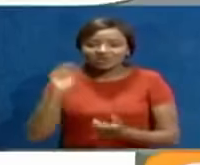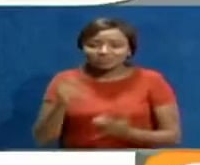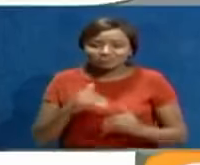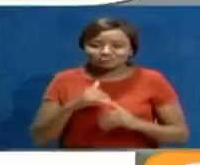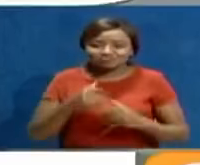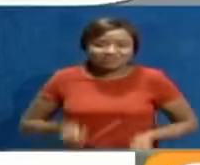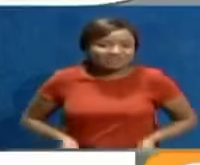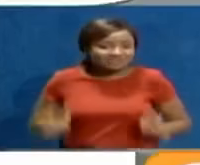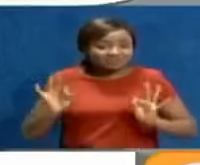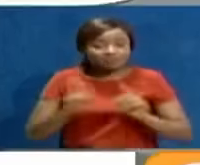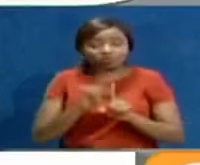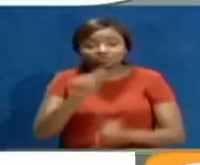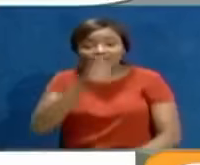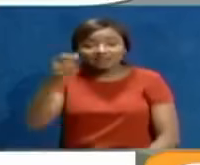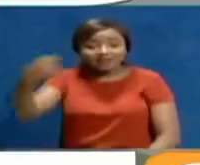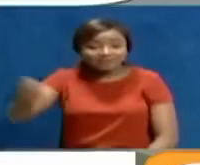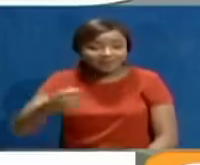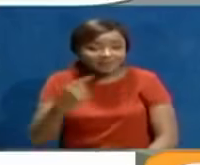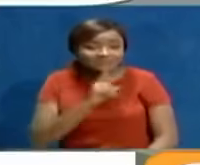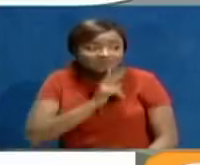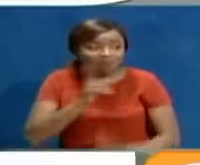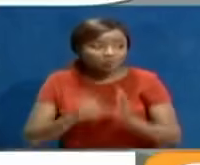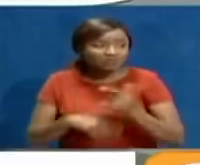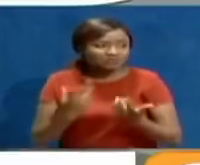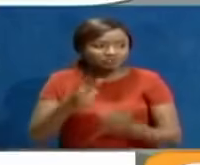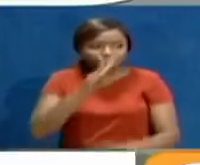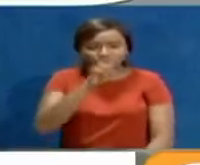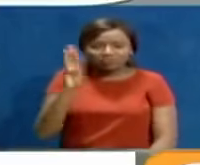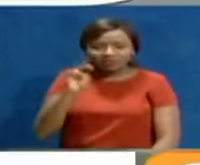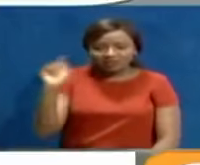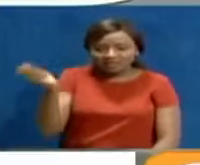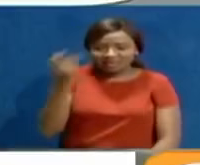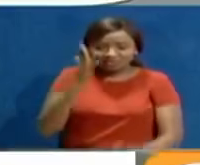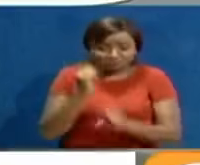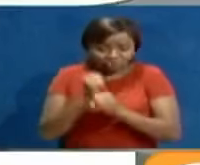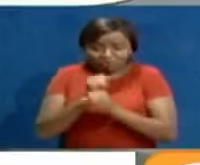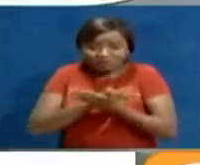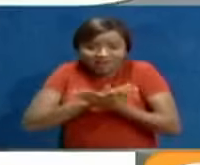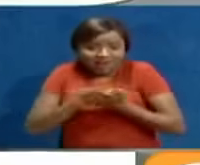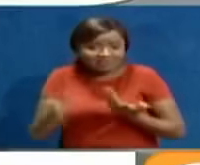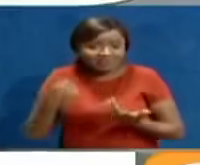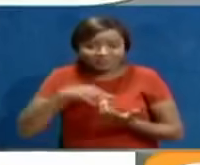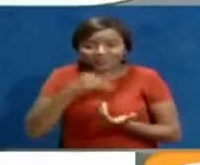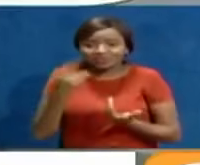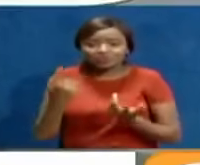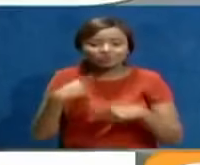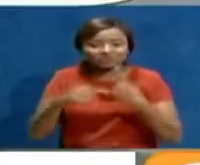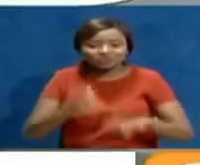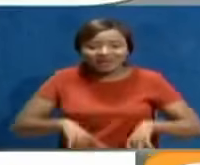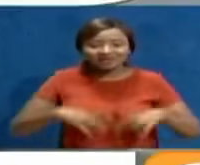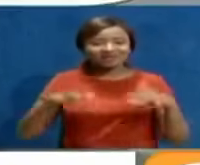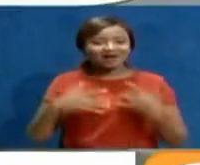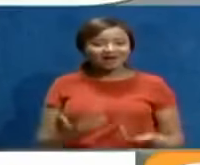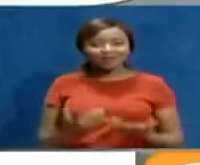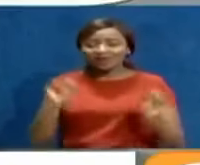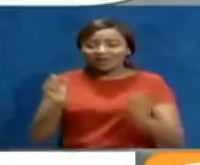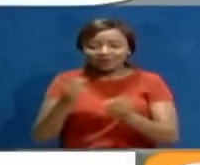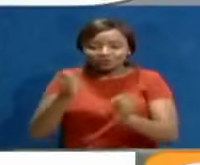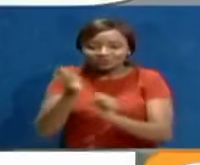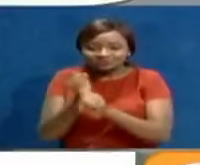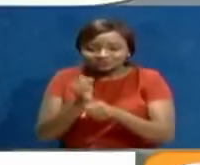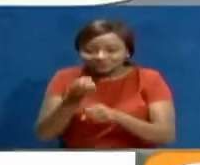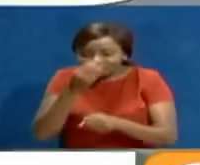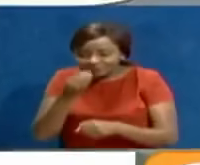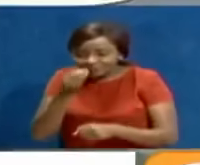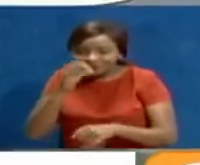still more coming through. Dr. Peter Ogola said, over 2 million Kenyans are out of work. We can't meet our daily expenses. We can't even put a simple meal